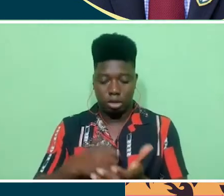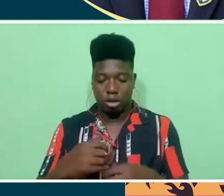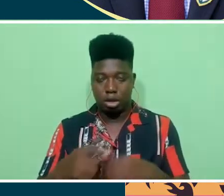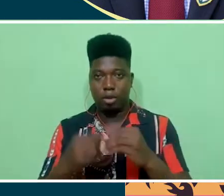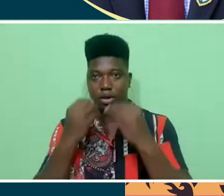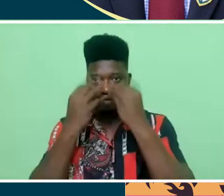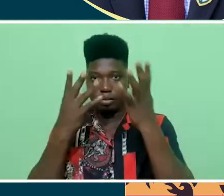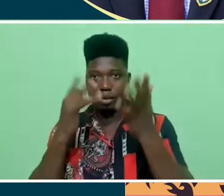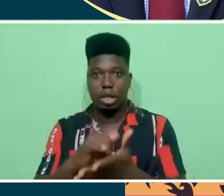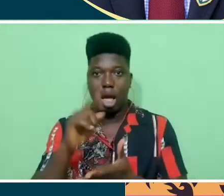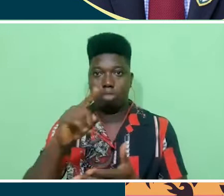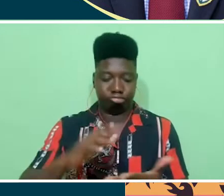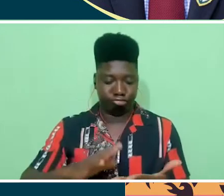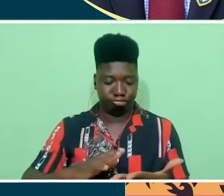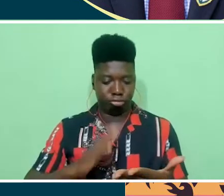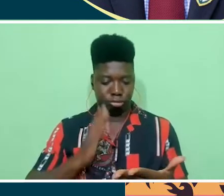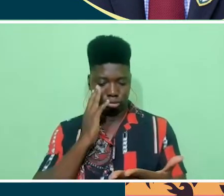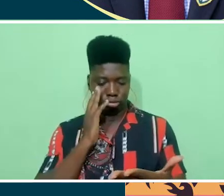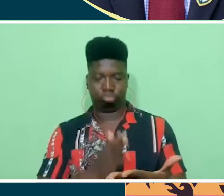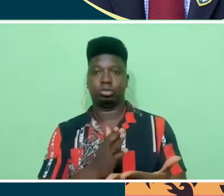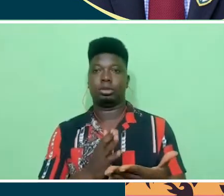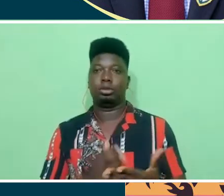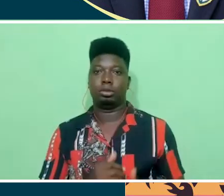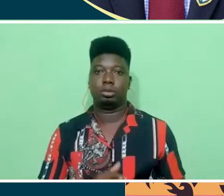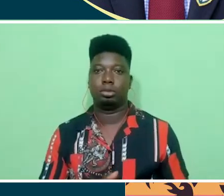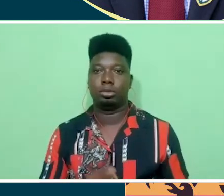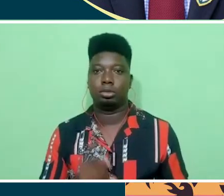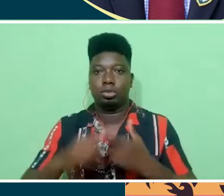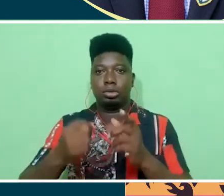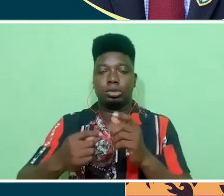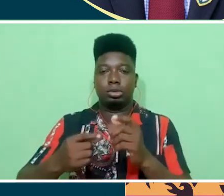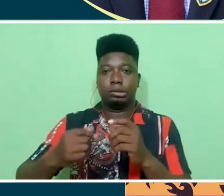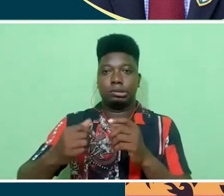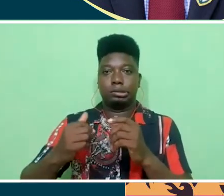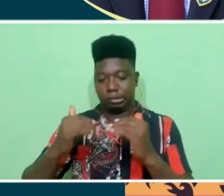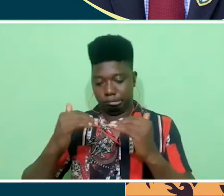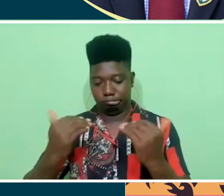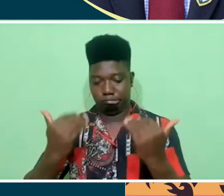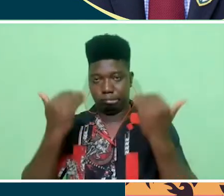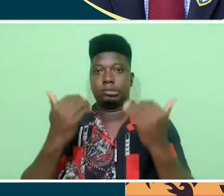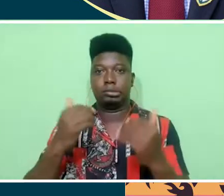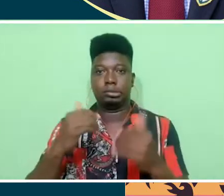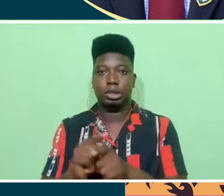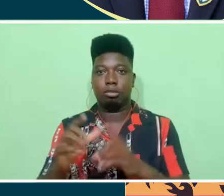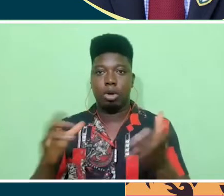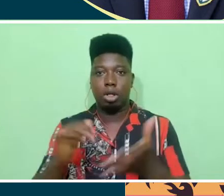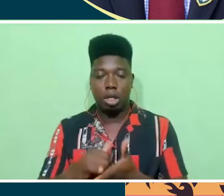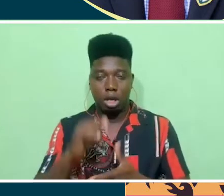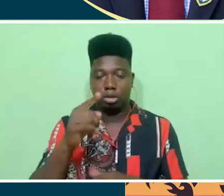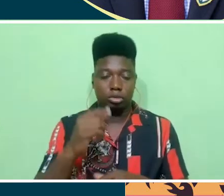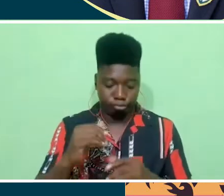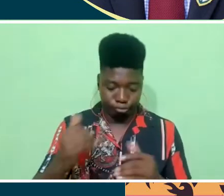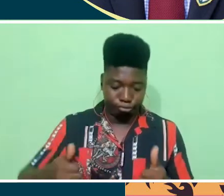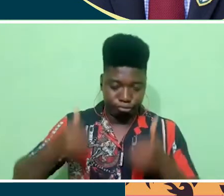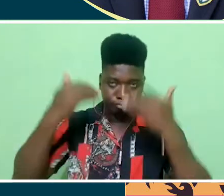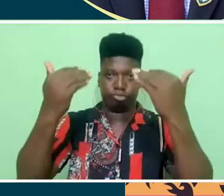out to men at an early stage. In as much as you are promoting them to be men, but let us also realize that at the